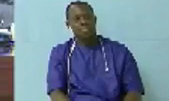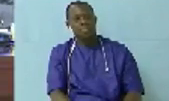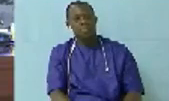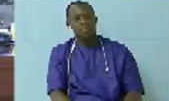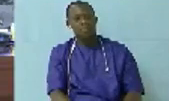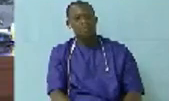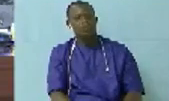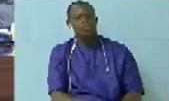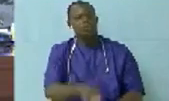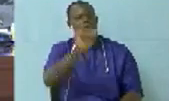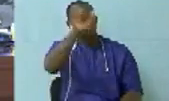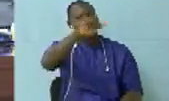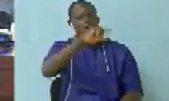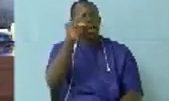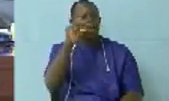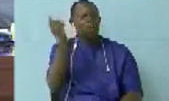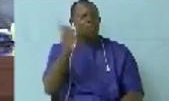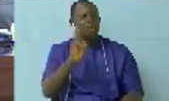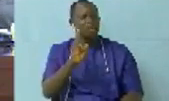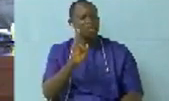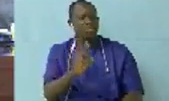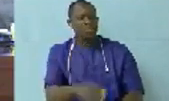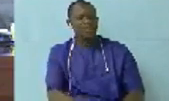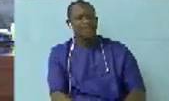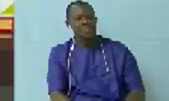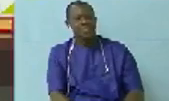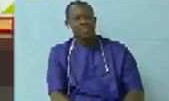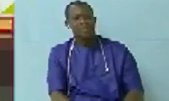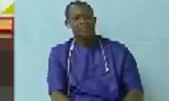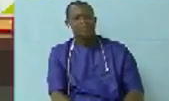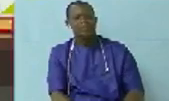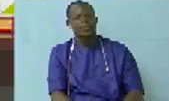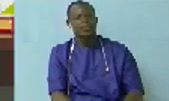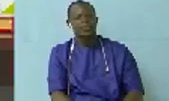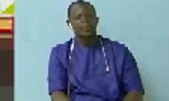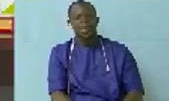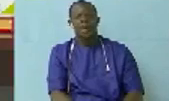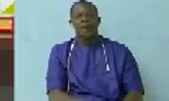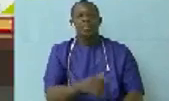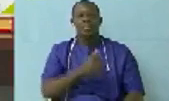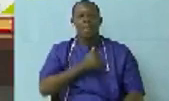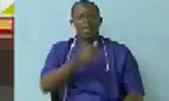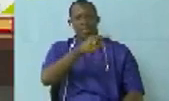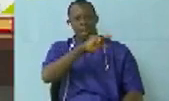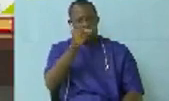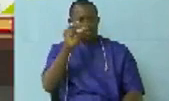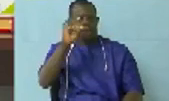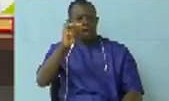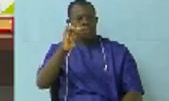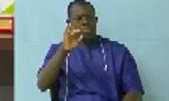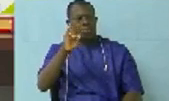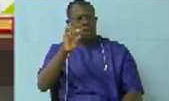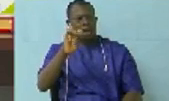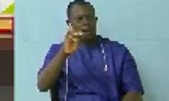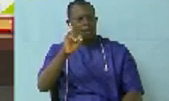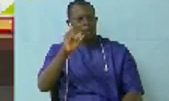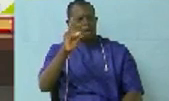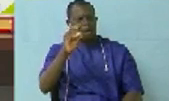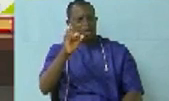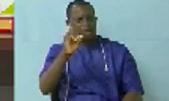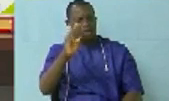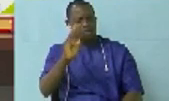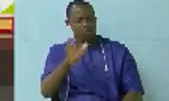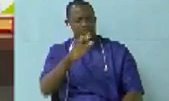What are your full names? My names are Momodou Alieu. Momodou